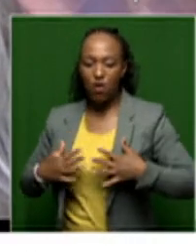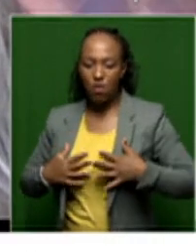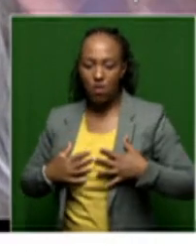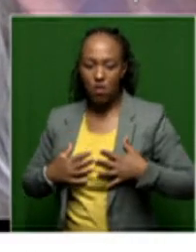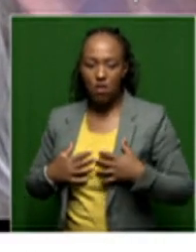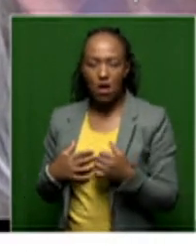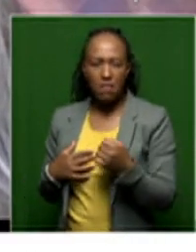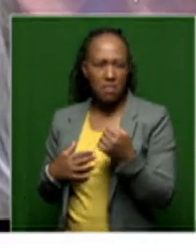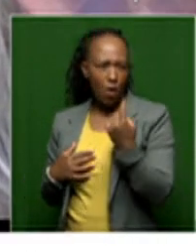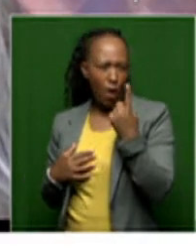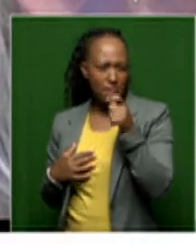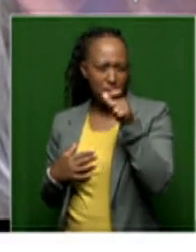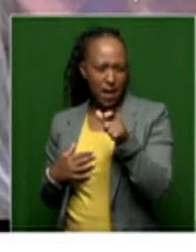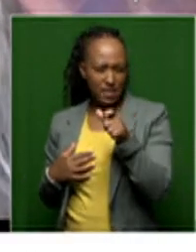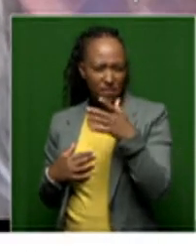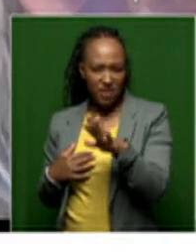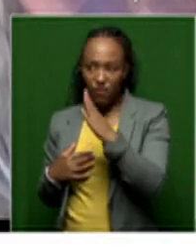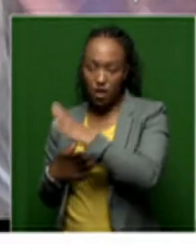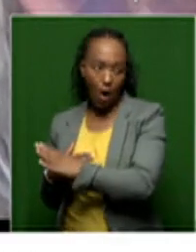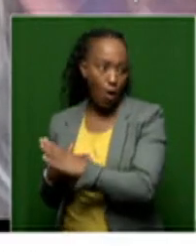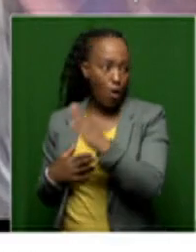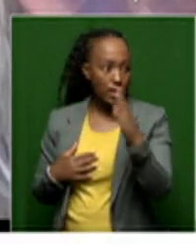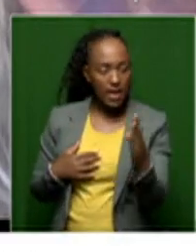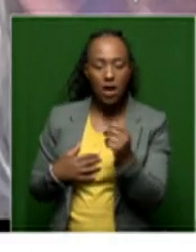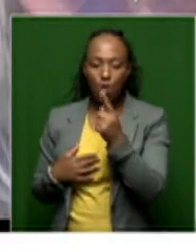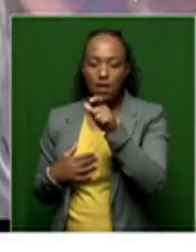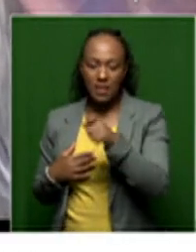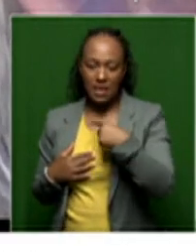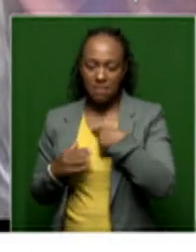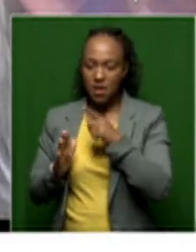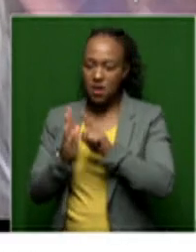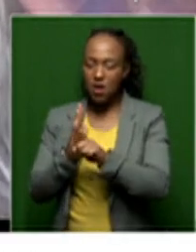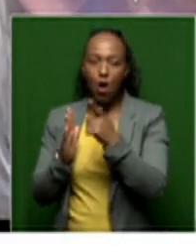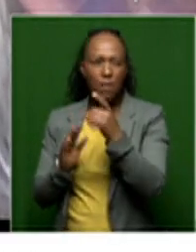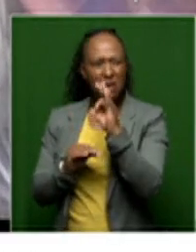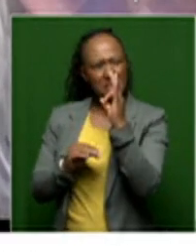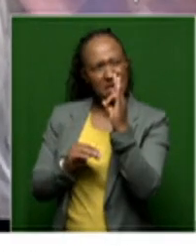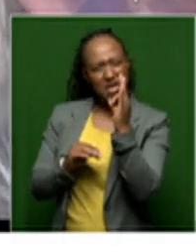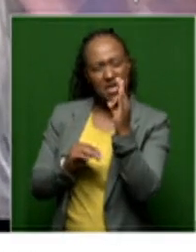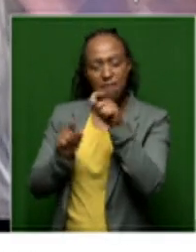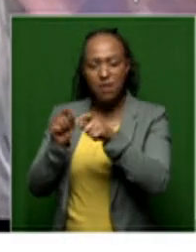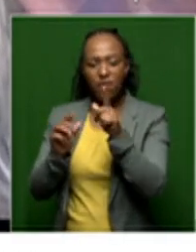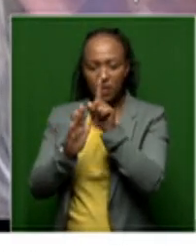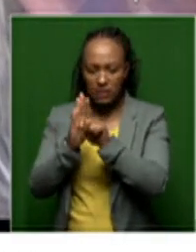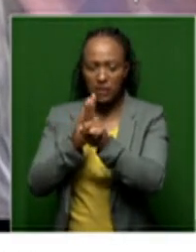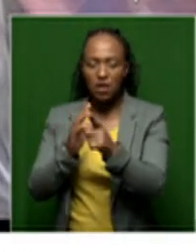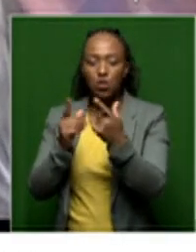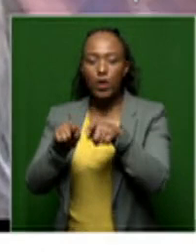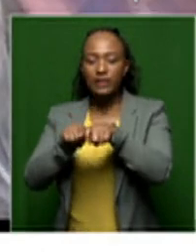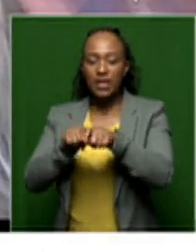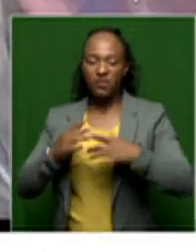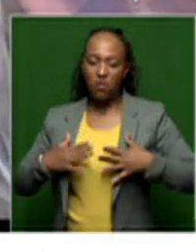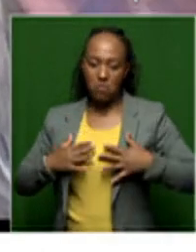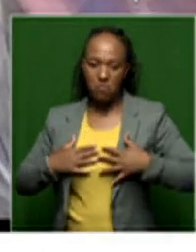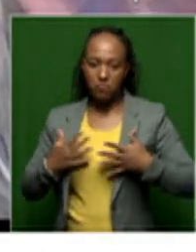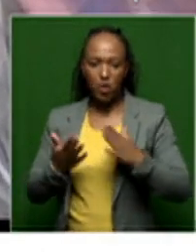probably one person that they'd had all day. In fact, there might have been 3 people altogether that had come in to have a mammogram because